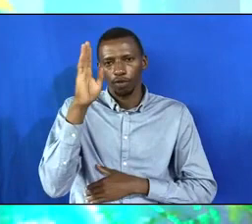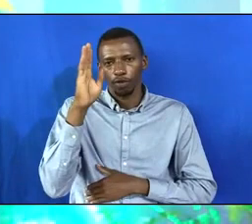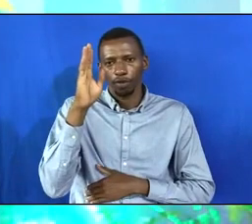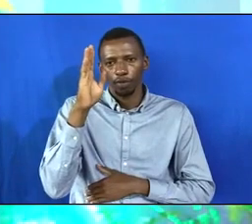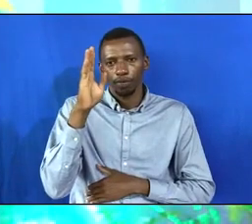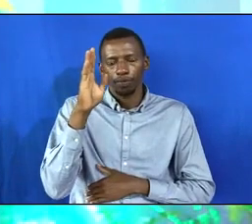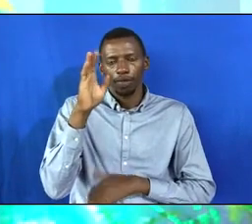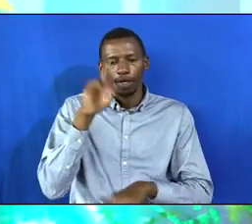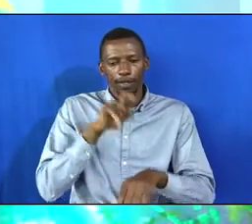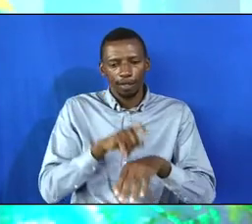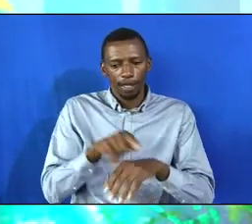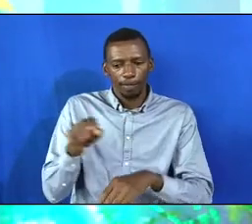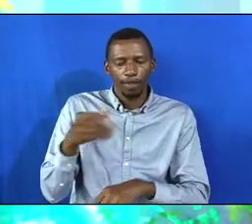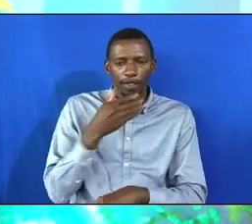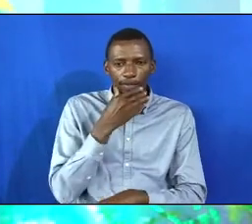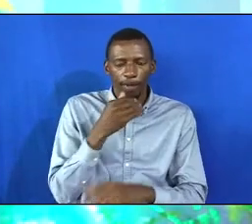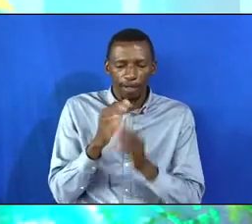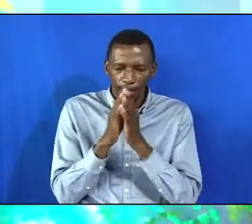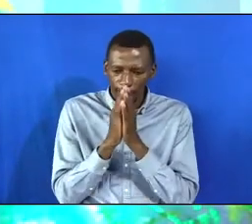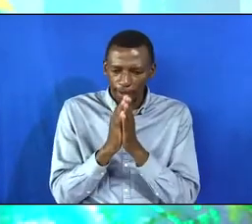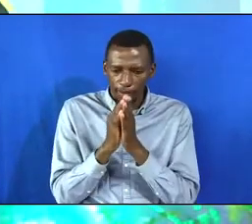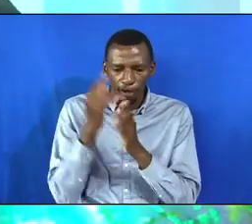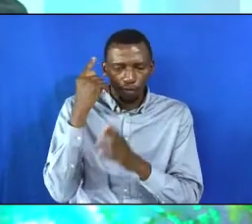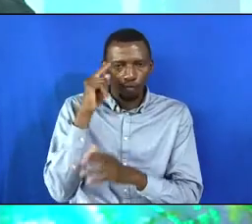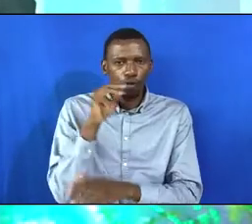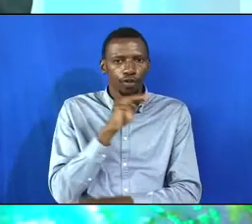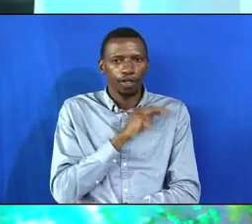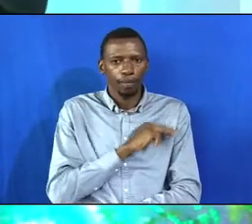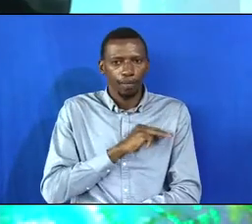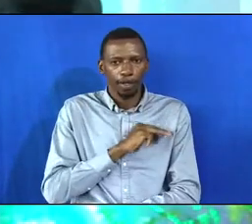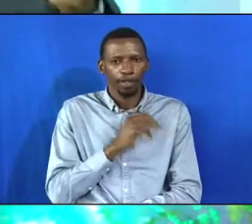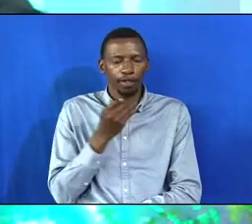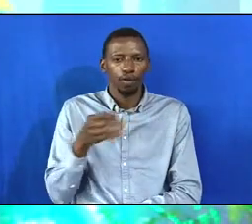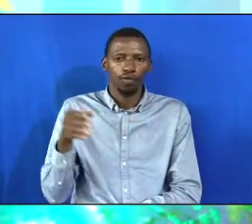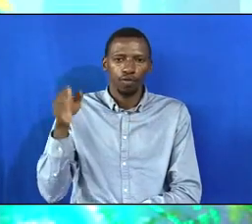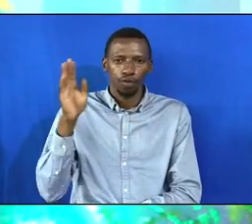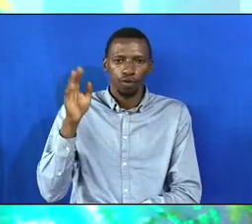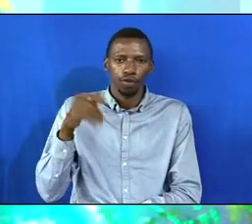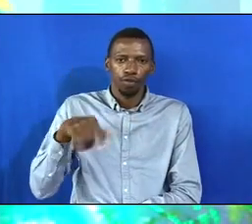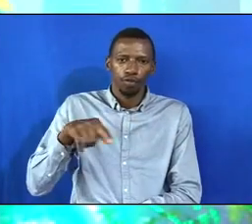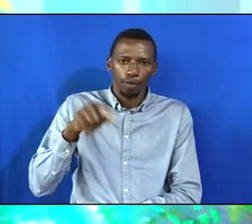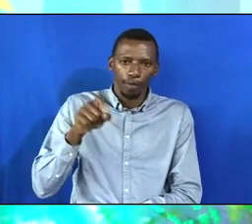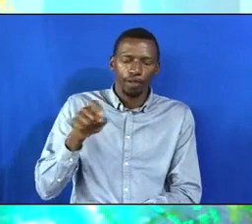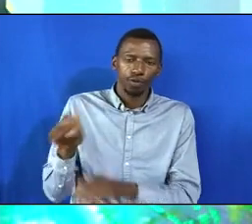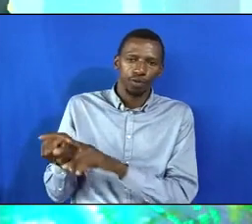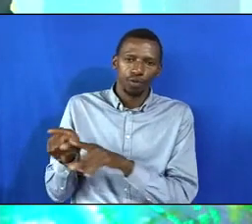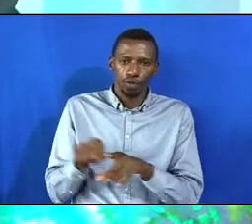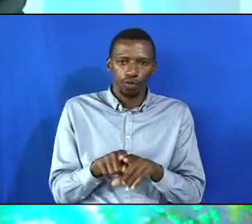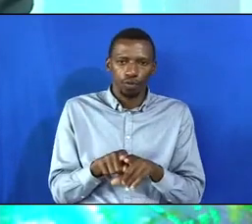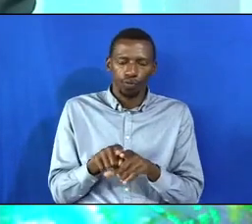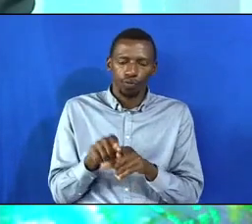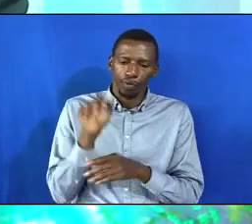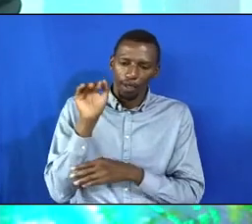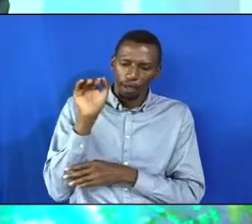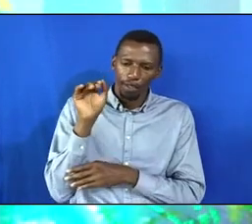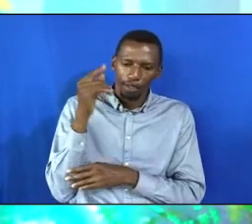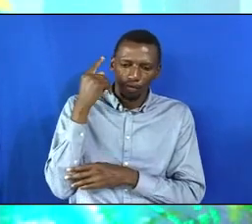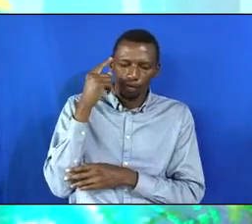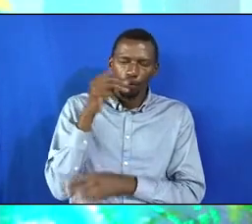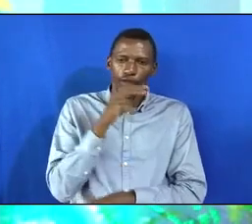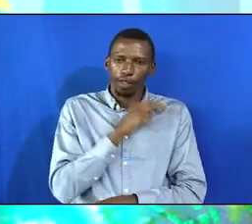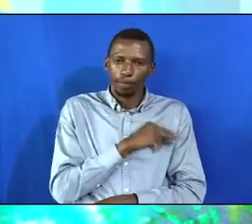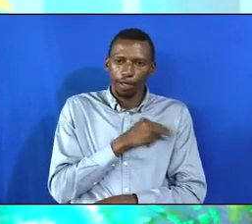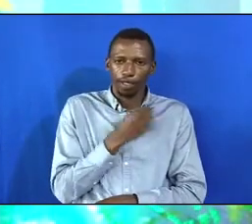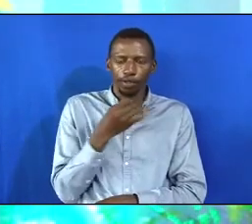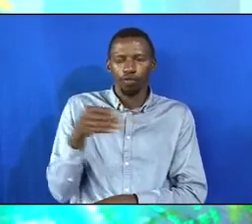man pleaded for the mercies of the Lord, we also need to plead for the mercies of the Lord. As Simpson had this